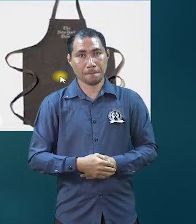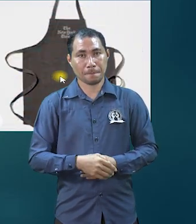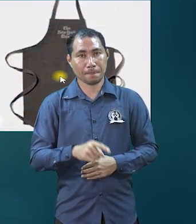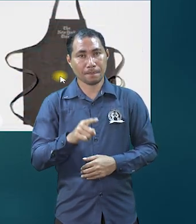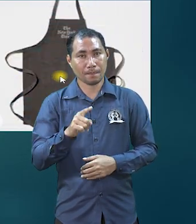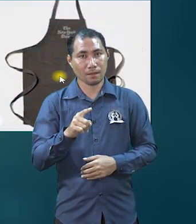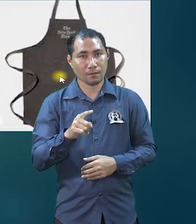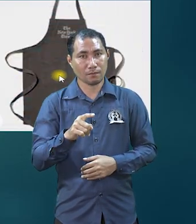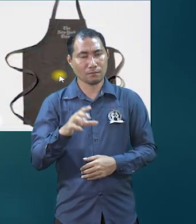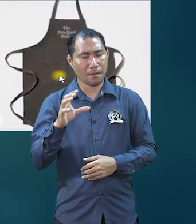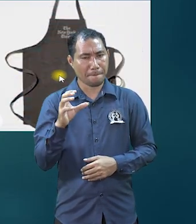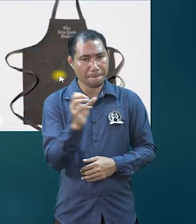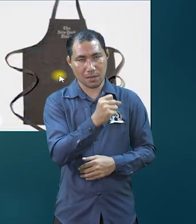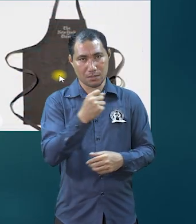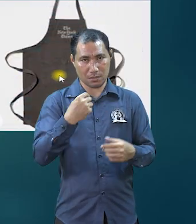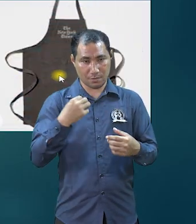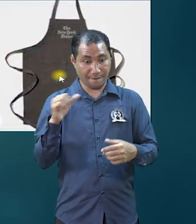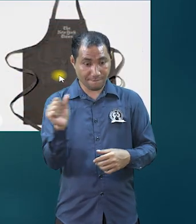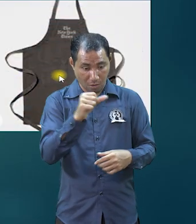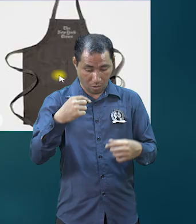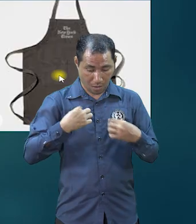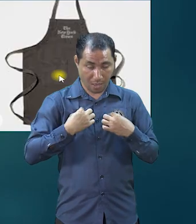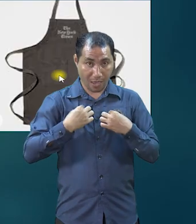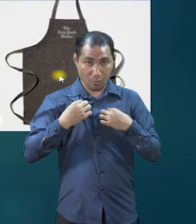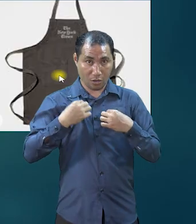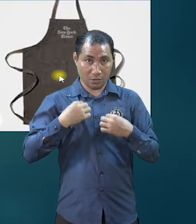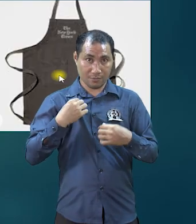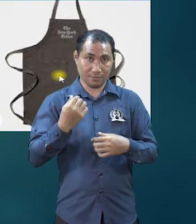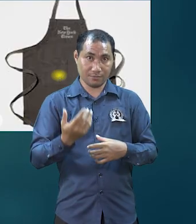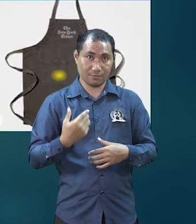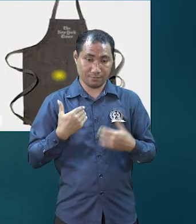You have to wear uniforms including an apron.